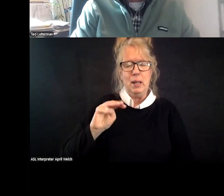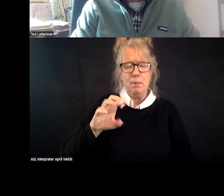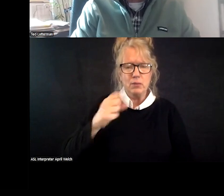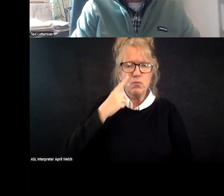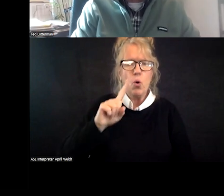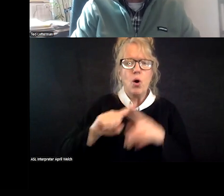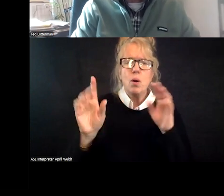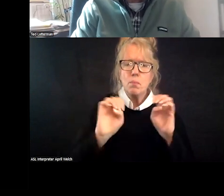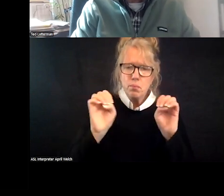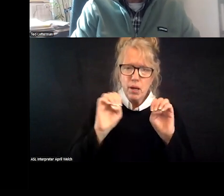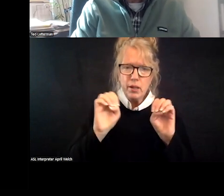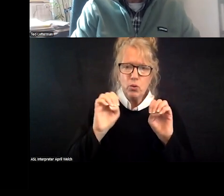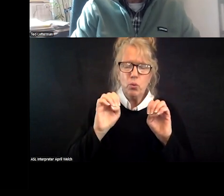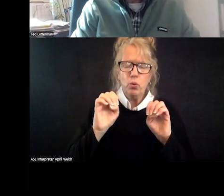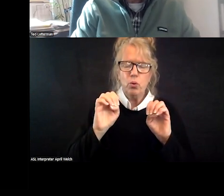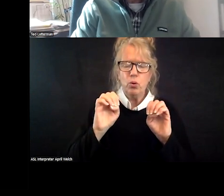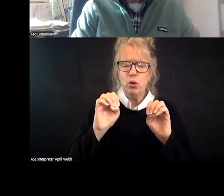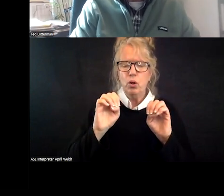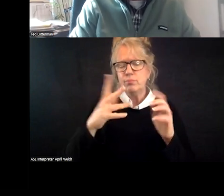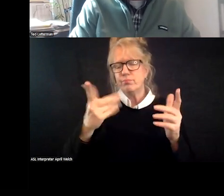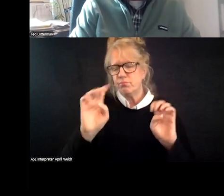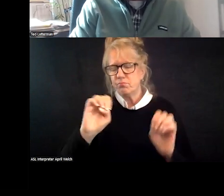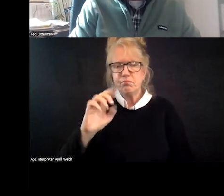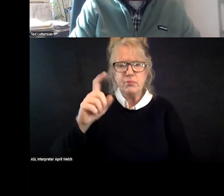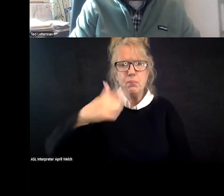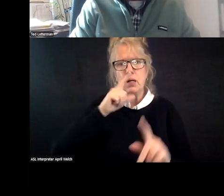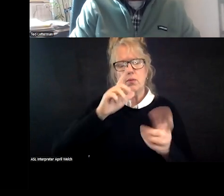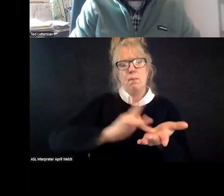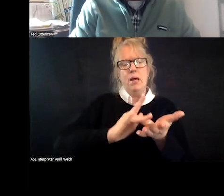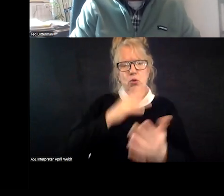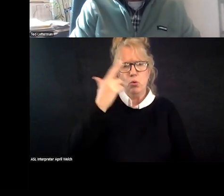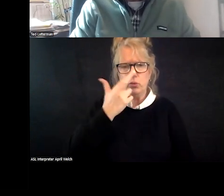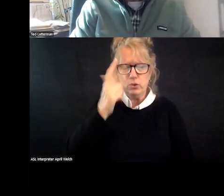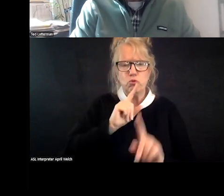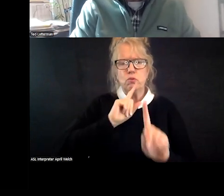medical need to be responded to. And the average was